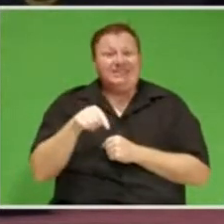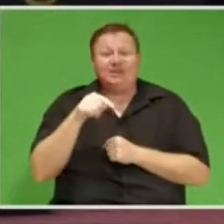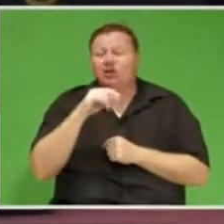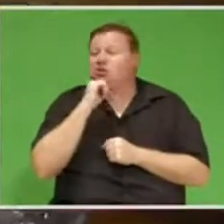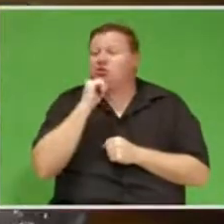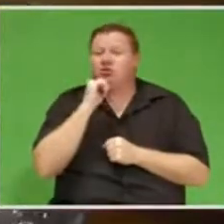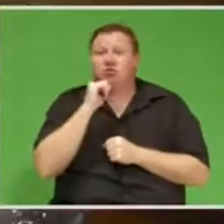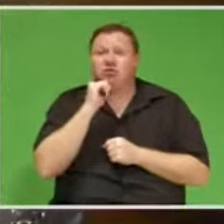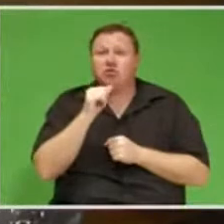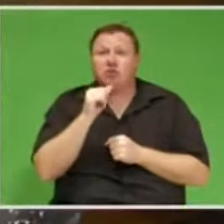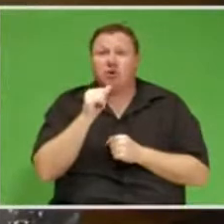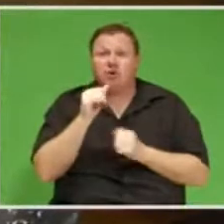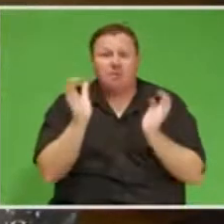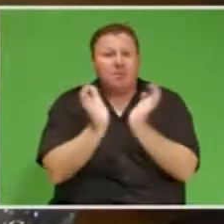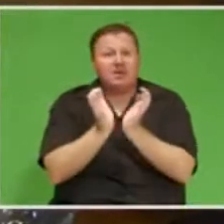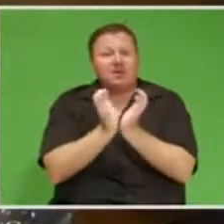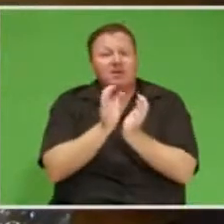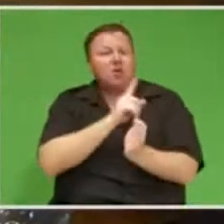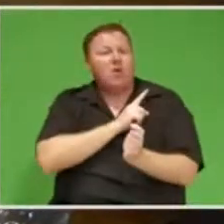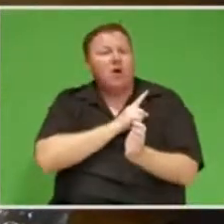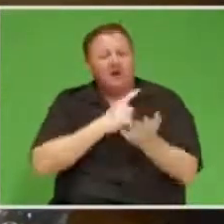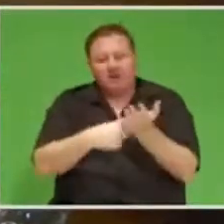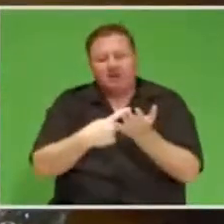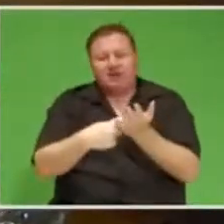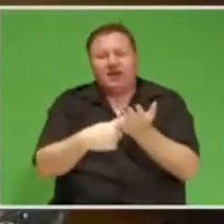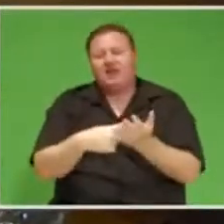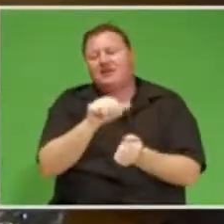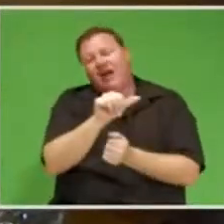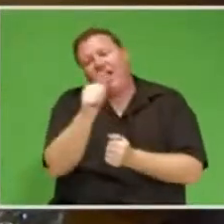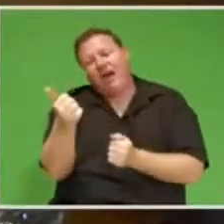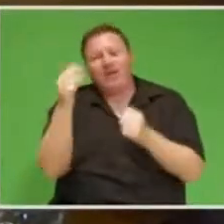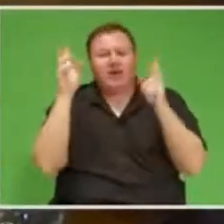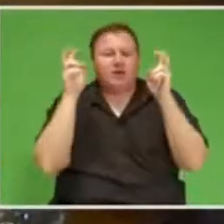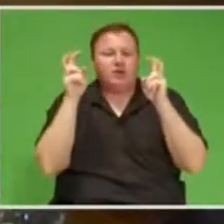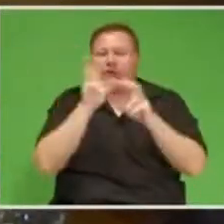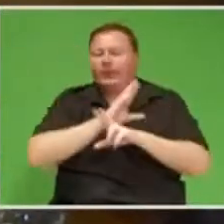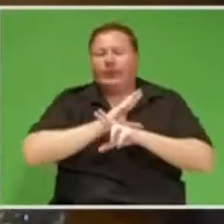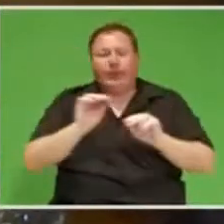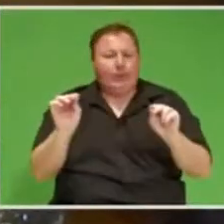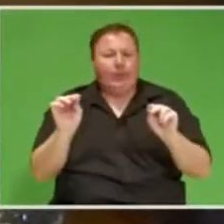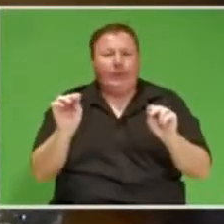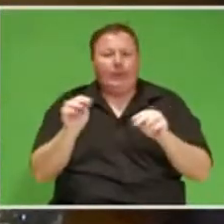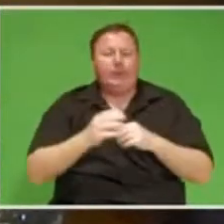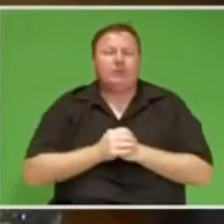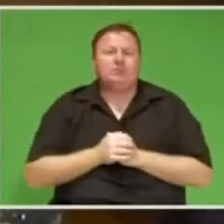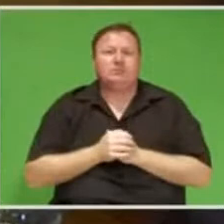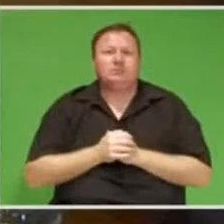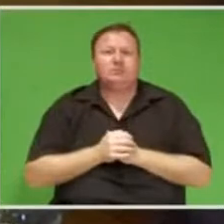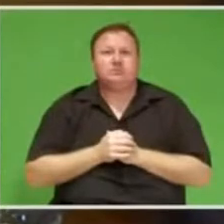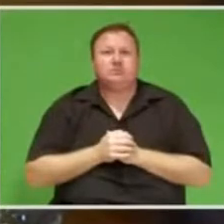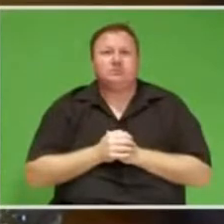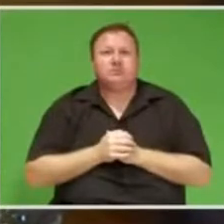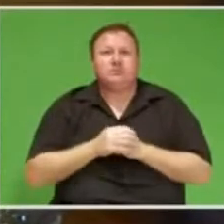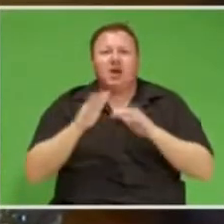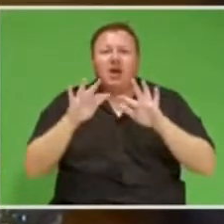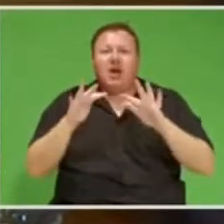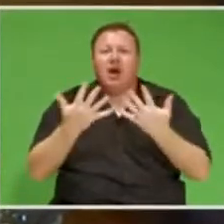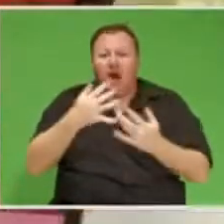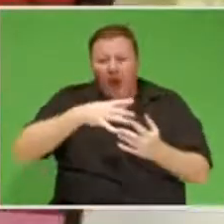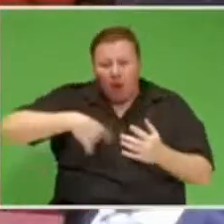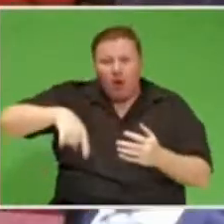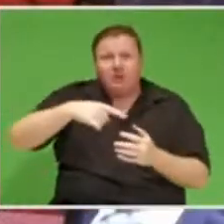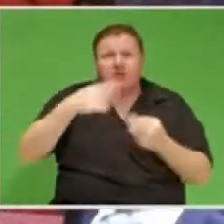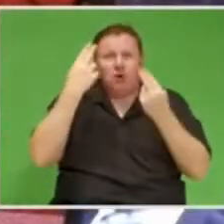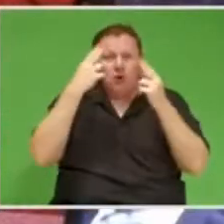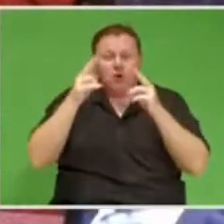to discuss any other matter other than the one which I have just stipulated. Allow us, Honorable